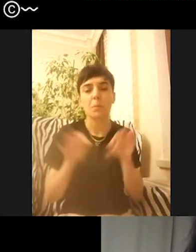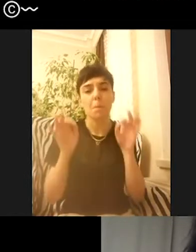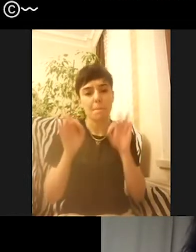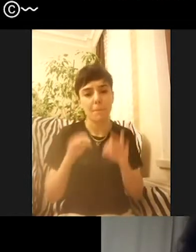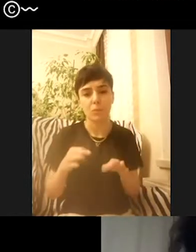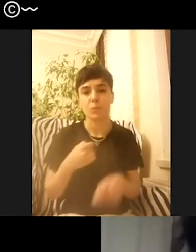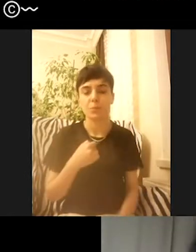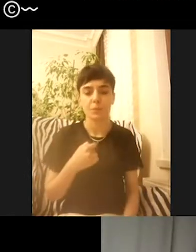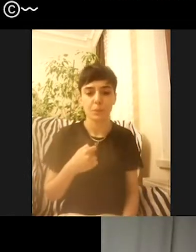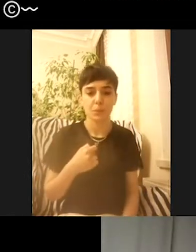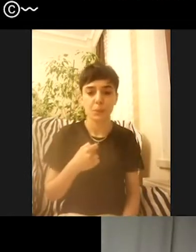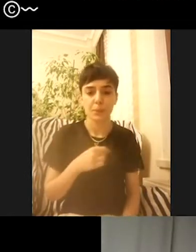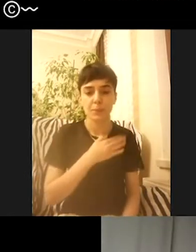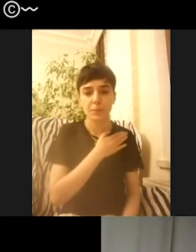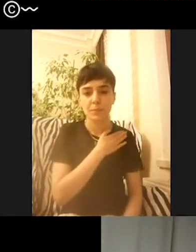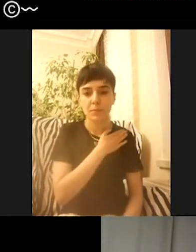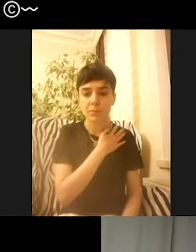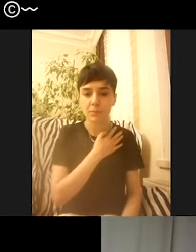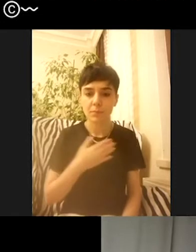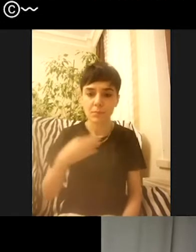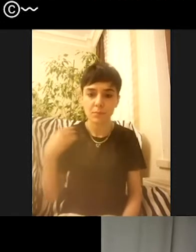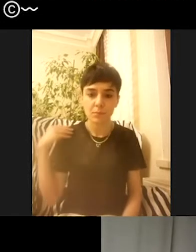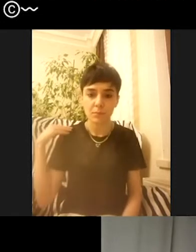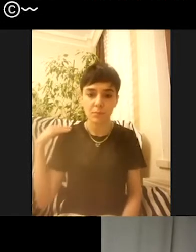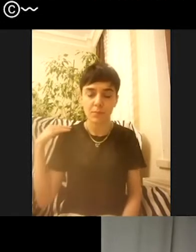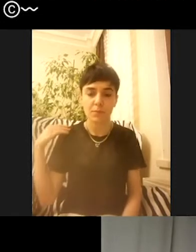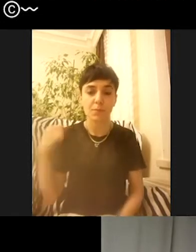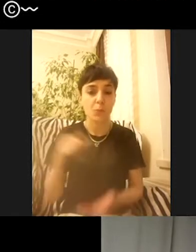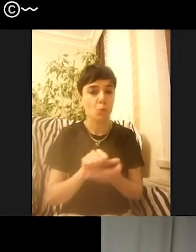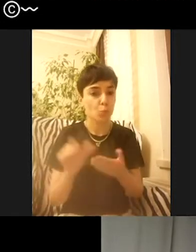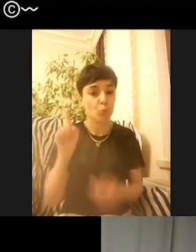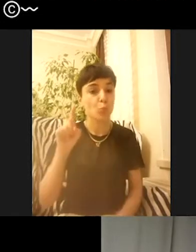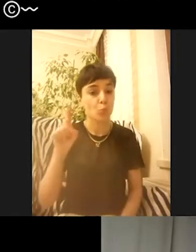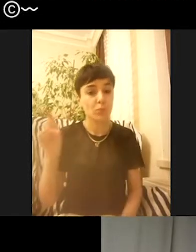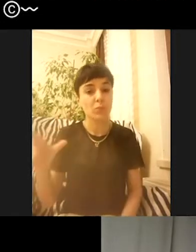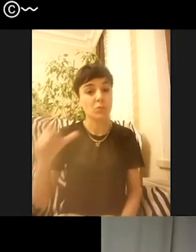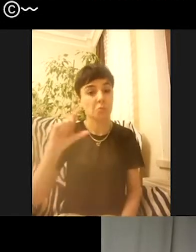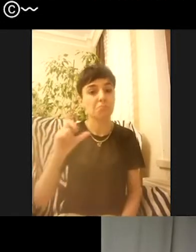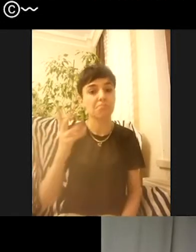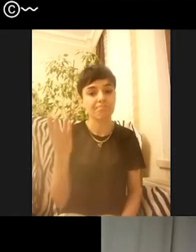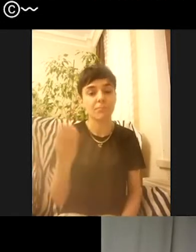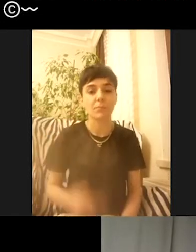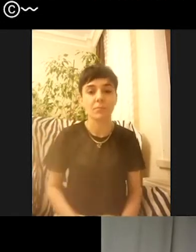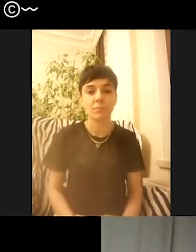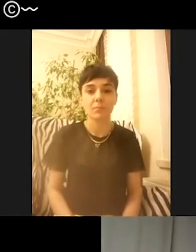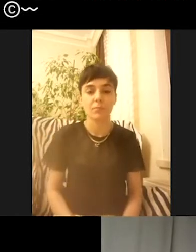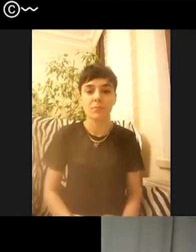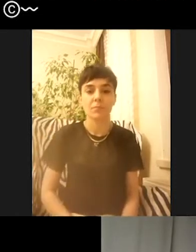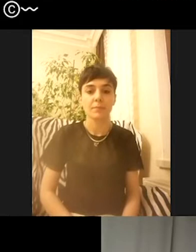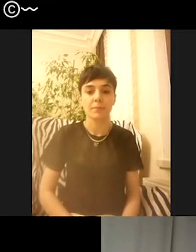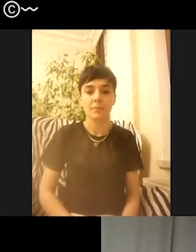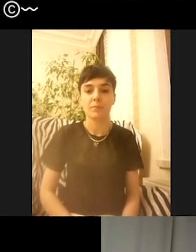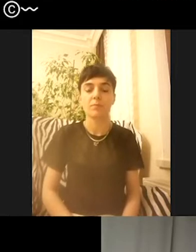answer of your all questions. So let me first say that this club was not shut down